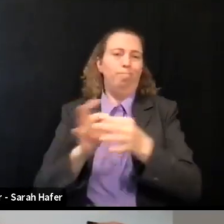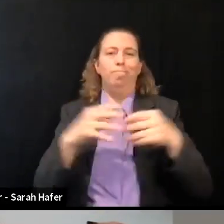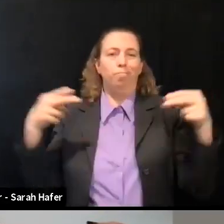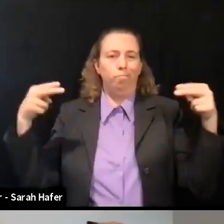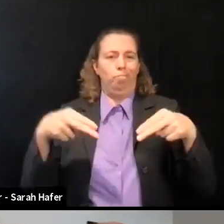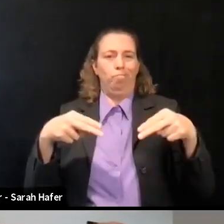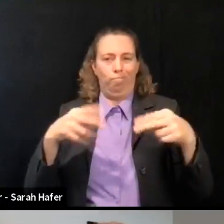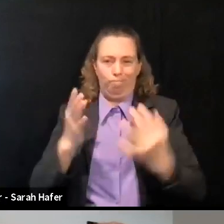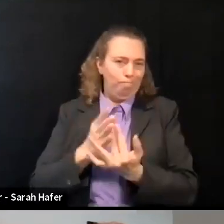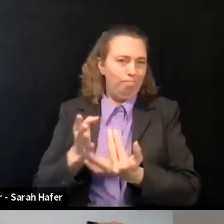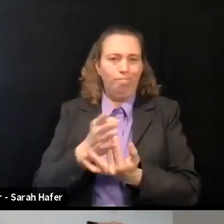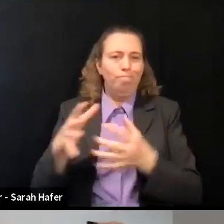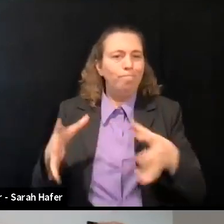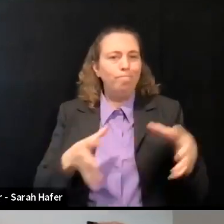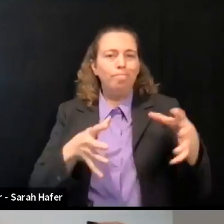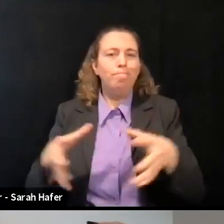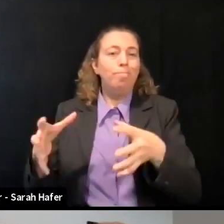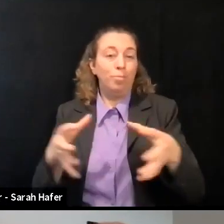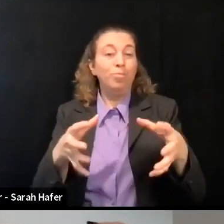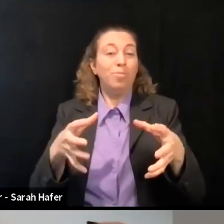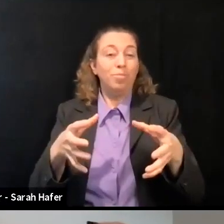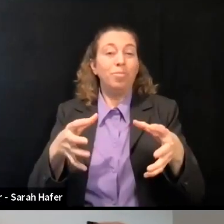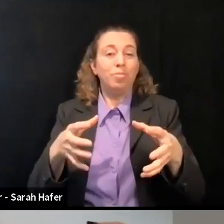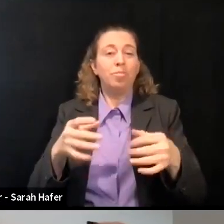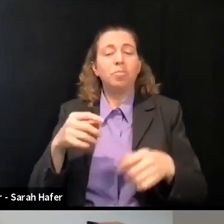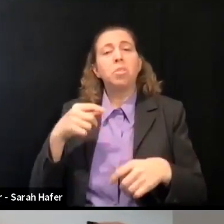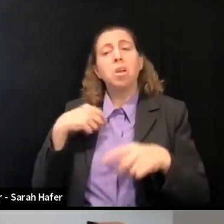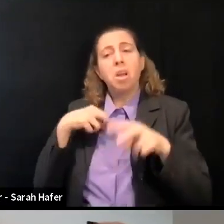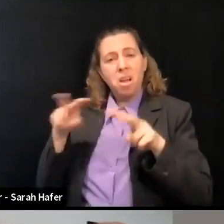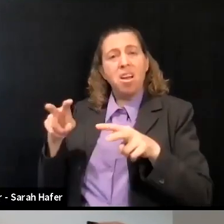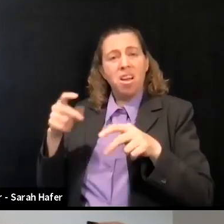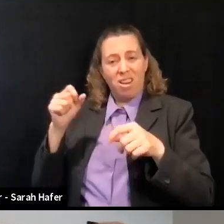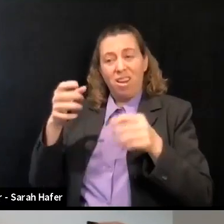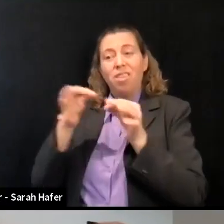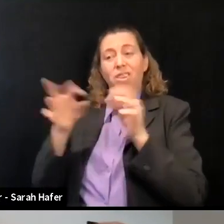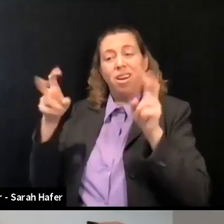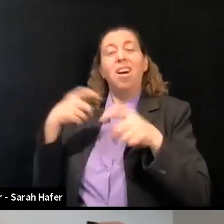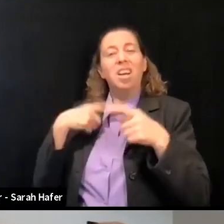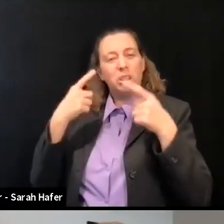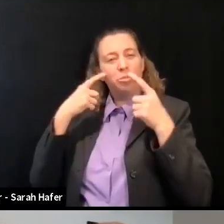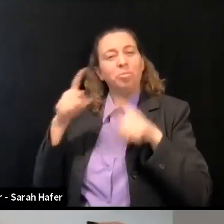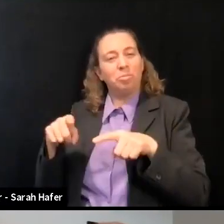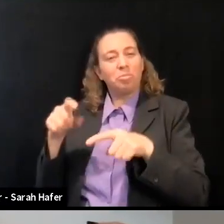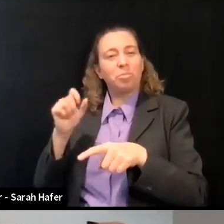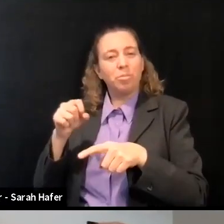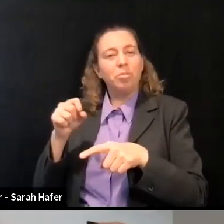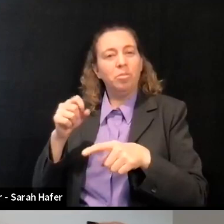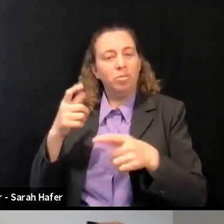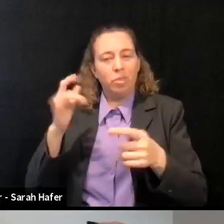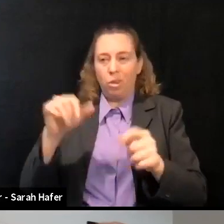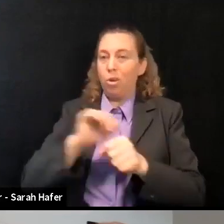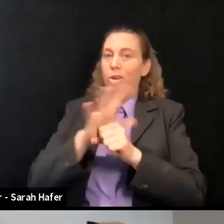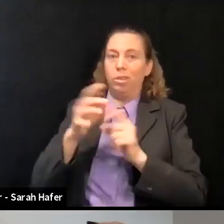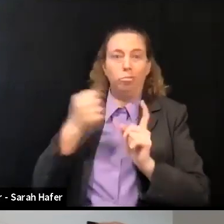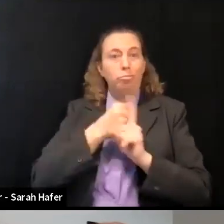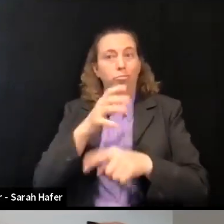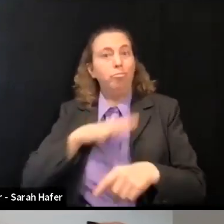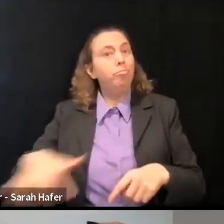agree with portions of it, because the COVID has been a storm that has affected us